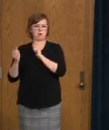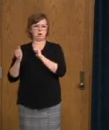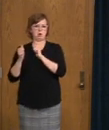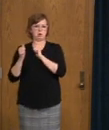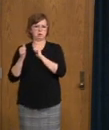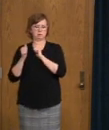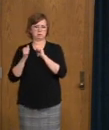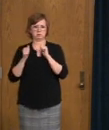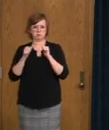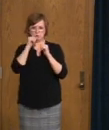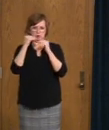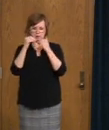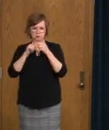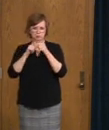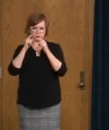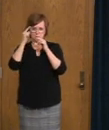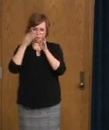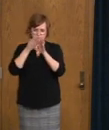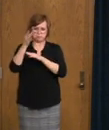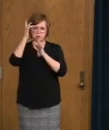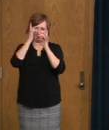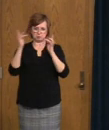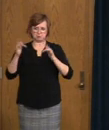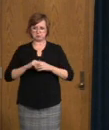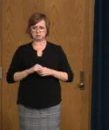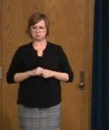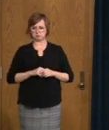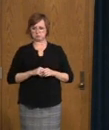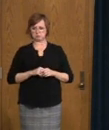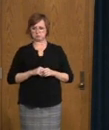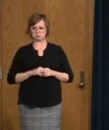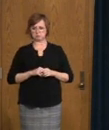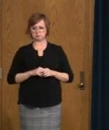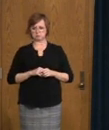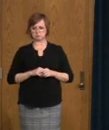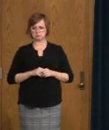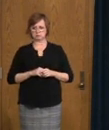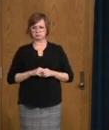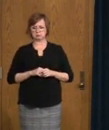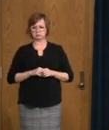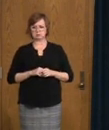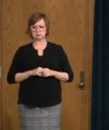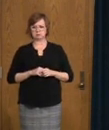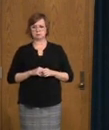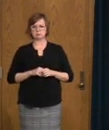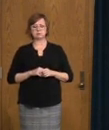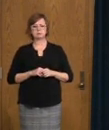current restrictions that are on the Pfizer product. There is also the potential that